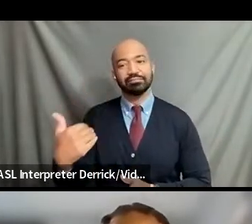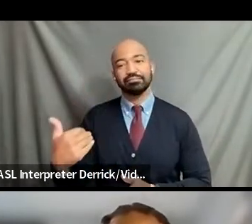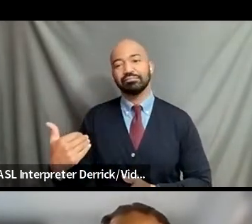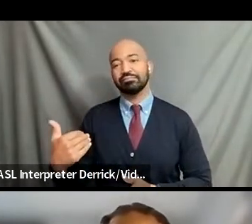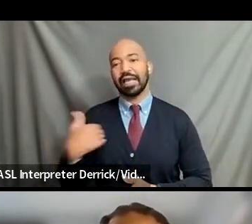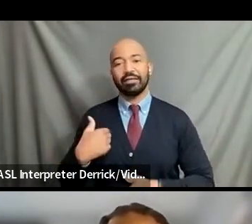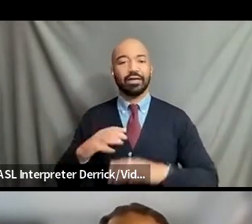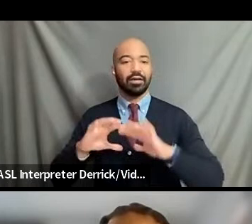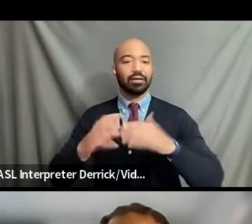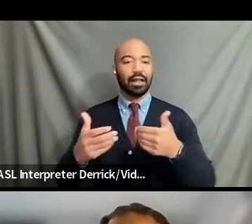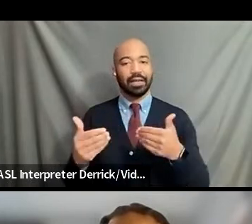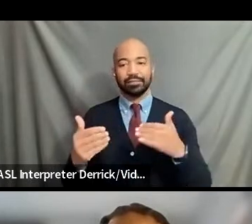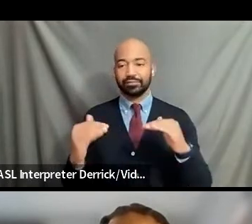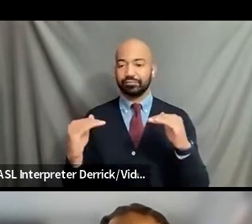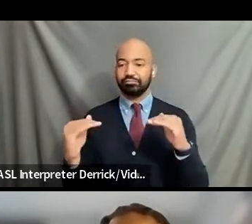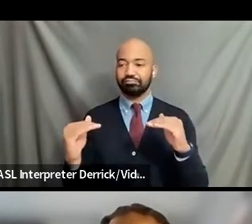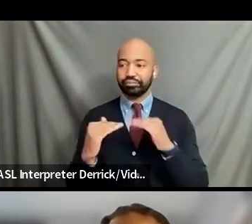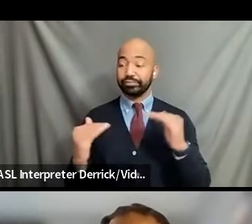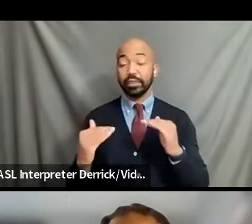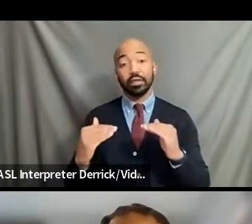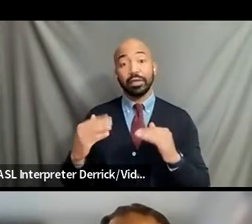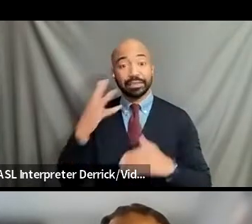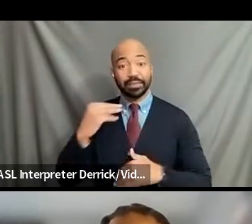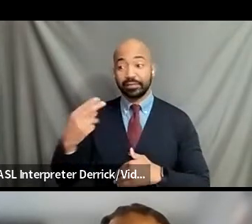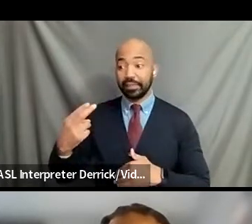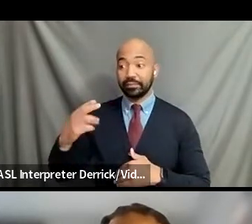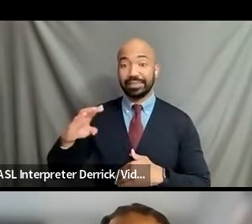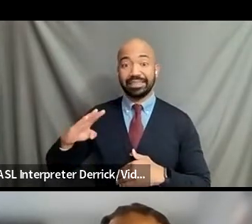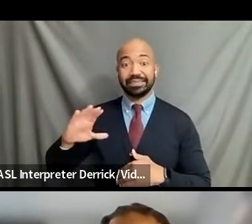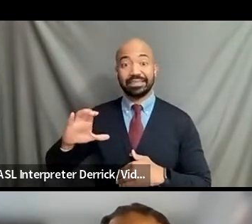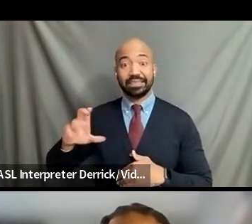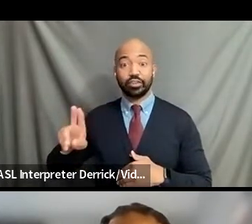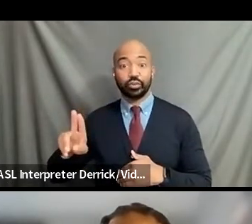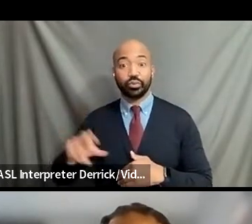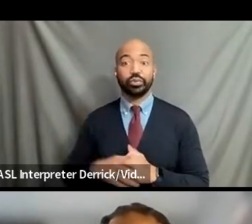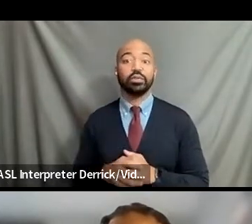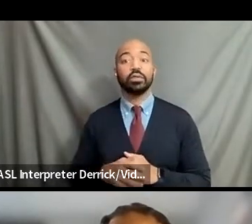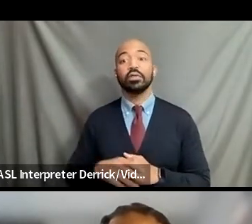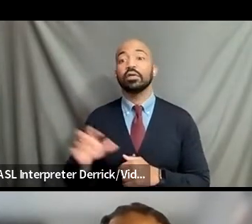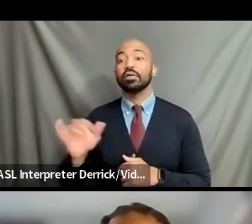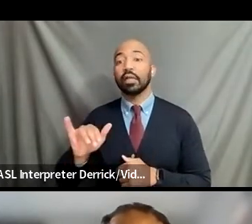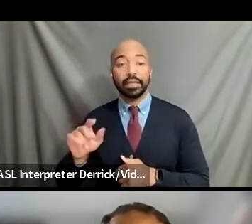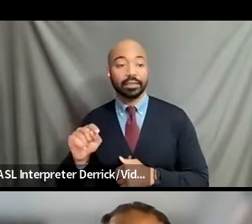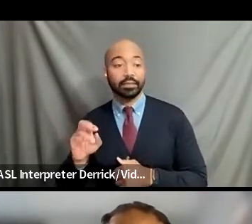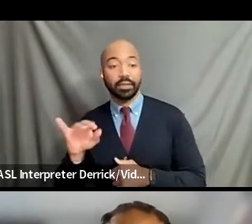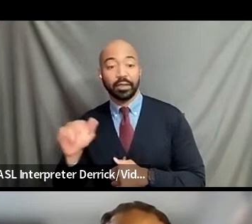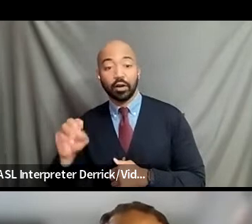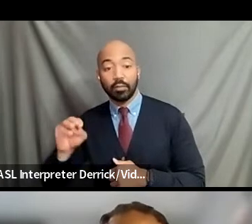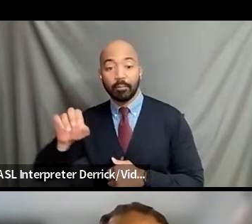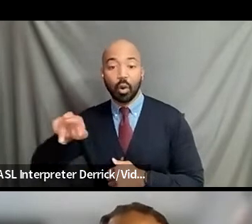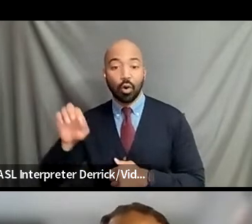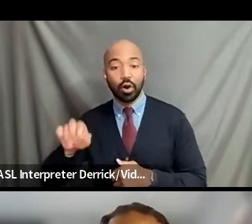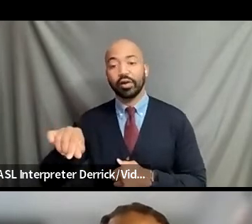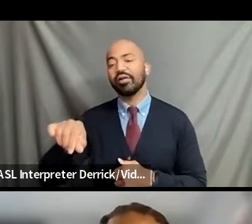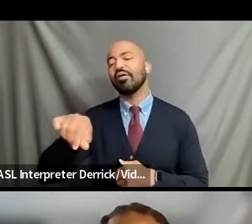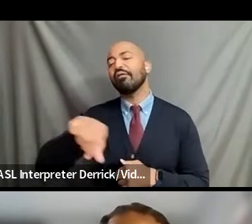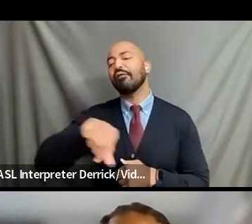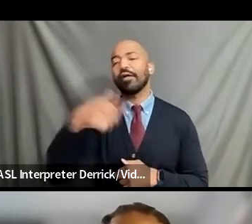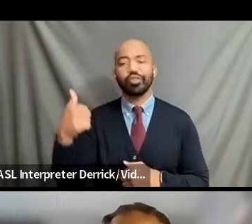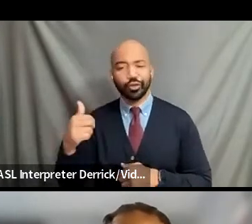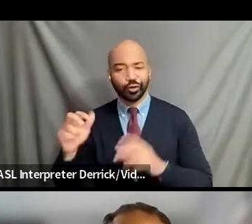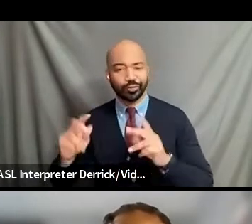were also from HBCUs prior. Currently, Tierra Moore and Camille Gaines were my lab mates, so